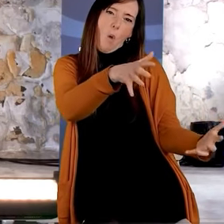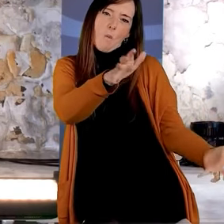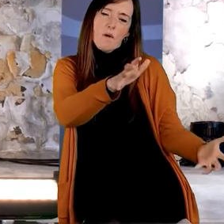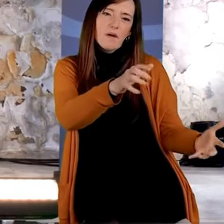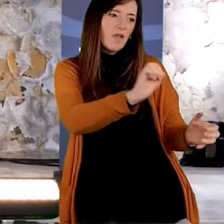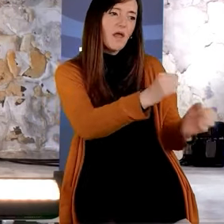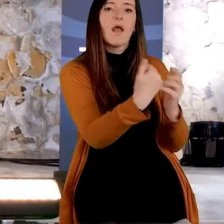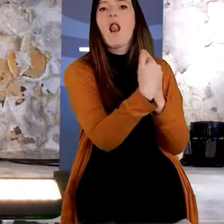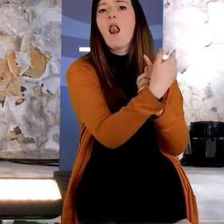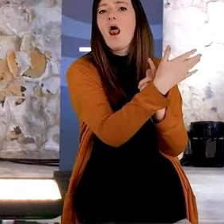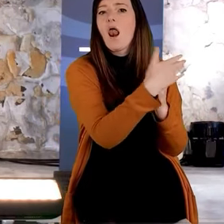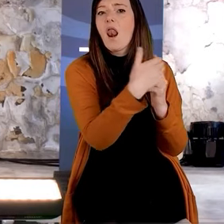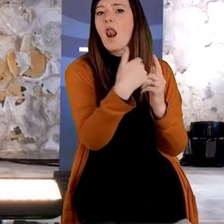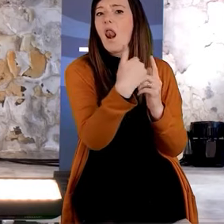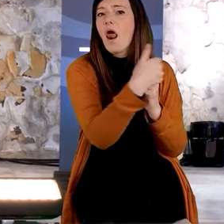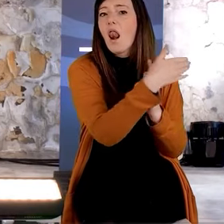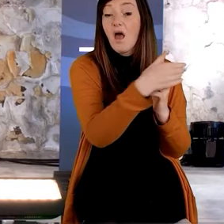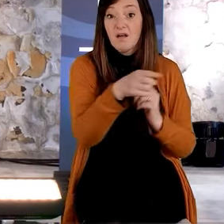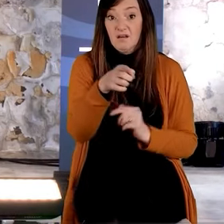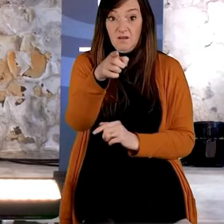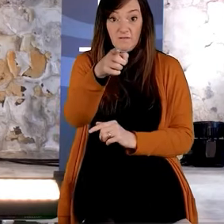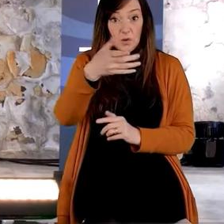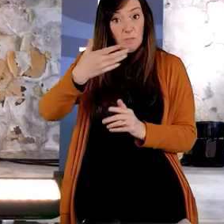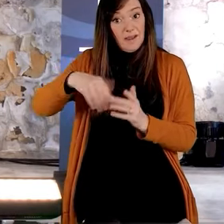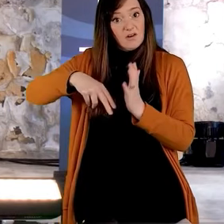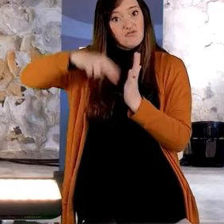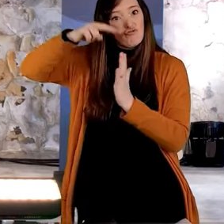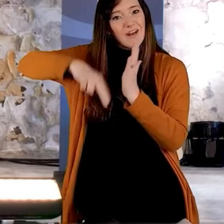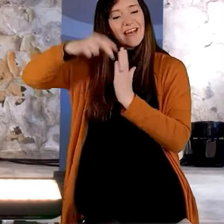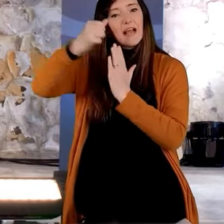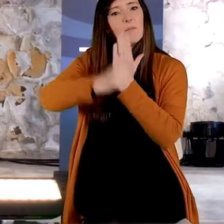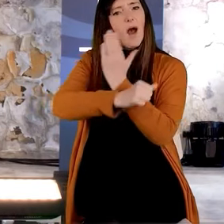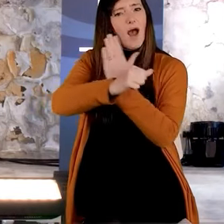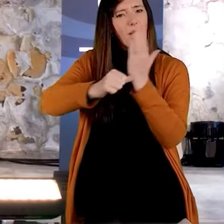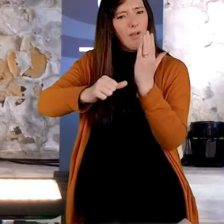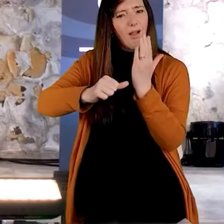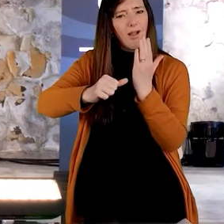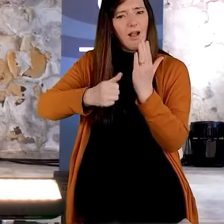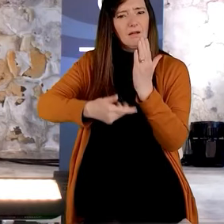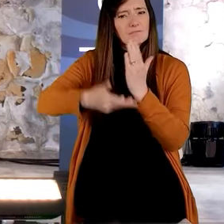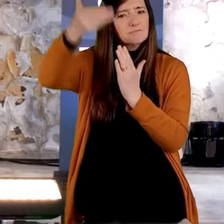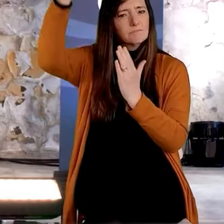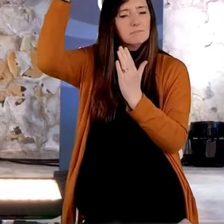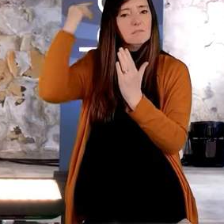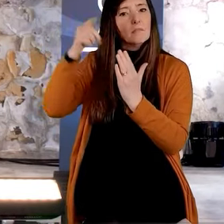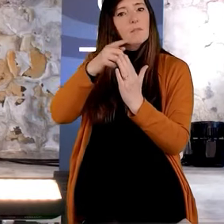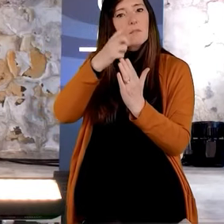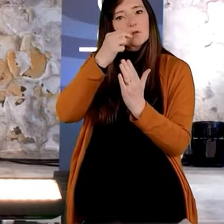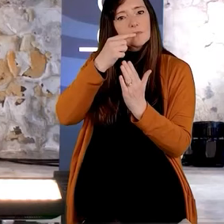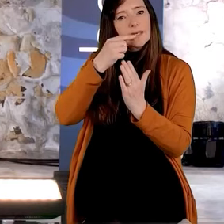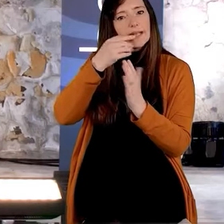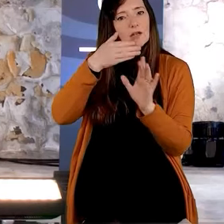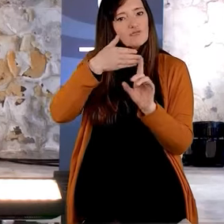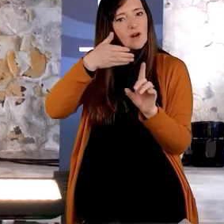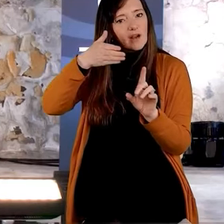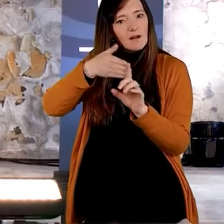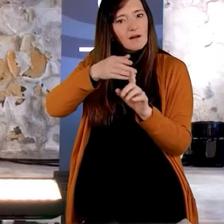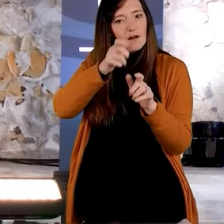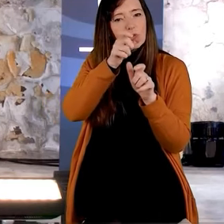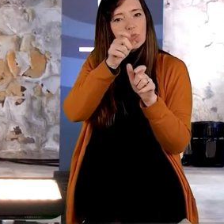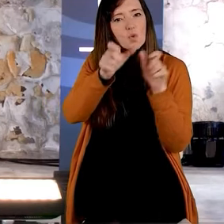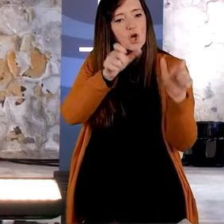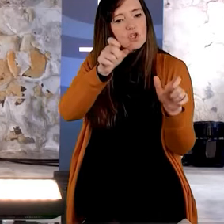open grave, they flatter with their tongue. If you've been a Bible reader for some years, you may recognize those words from the